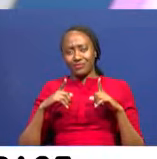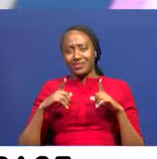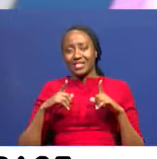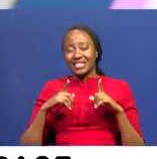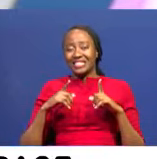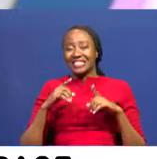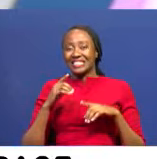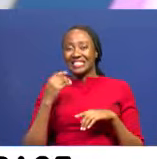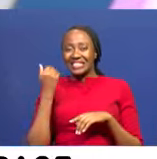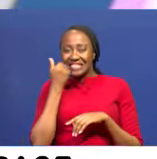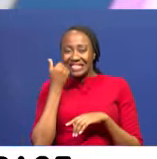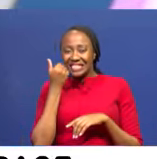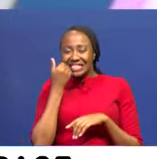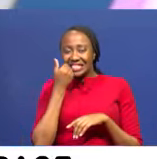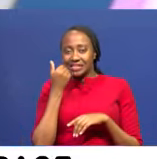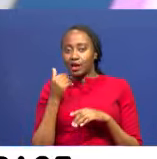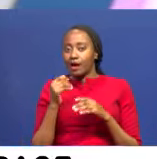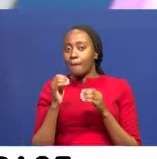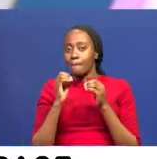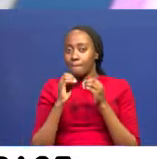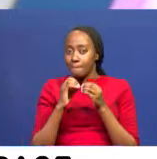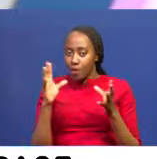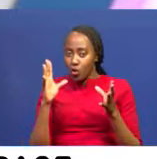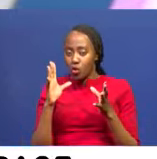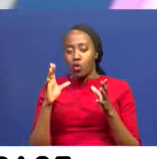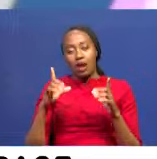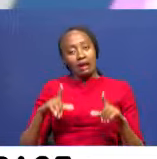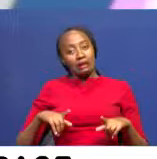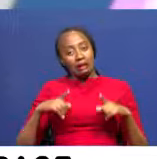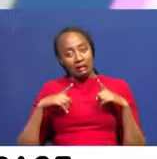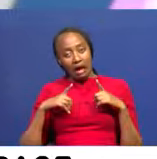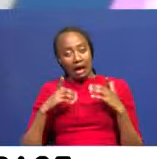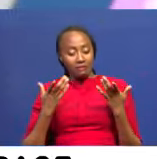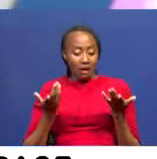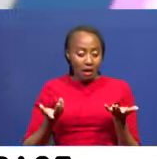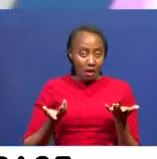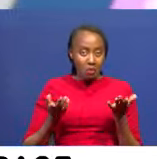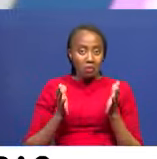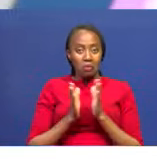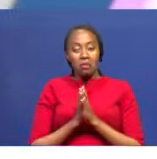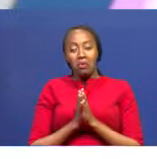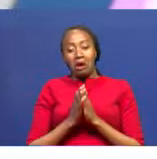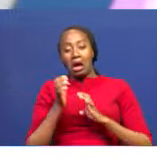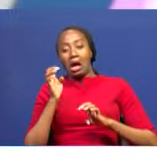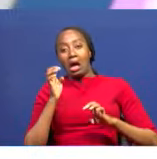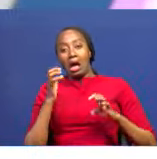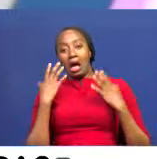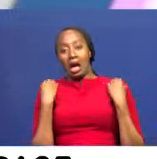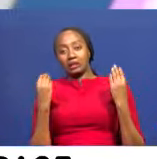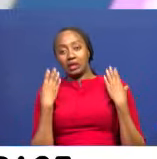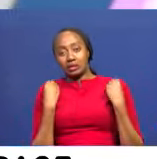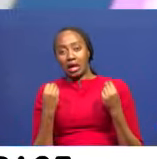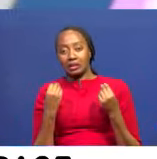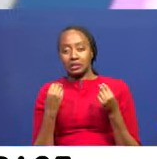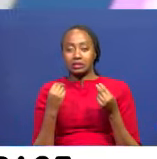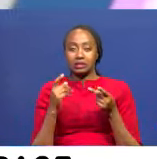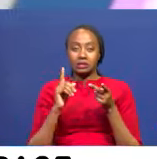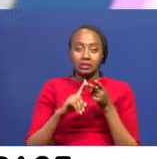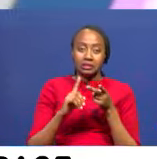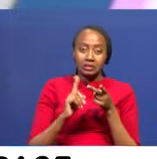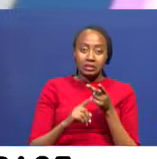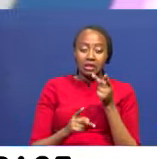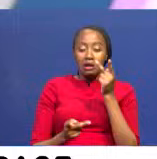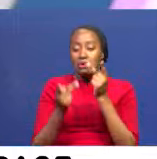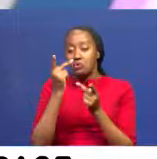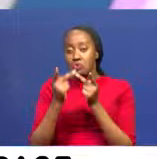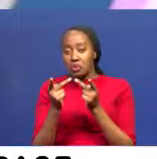country. It has a lot to do with our lifestyle. If you look, we are exercising less, cooking less,